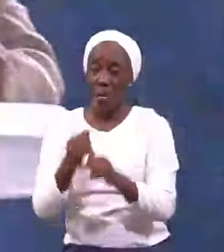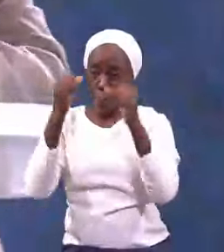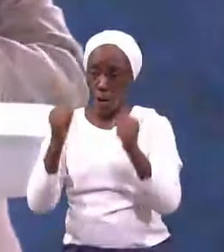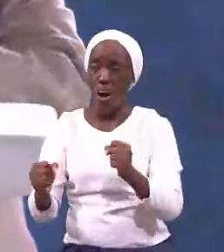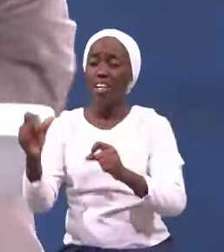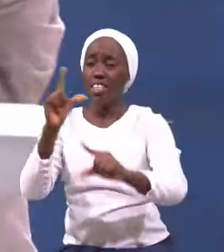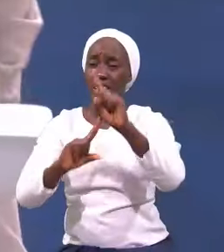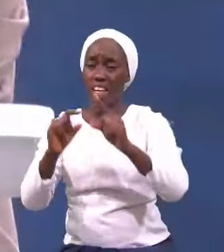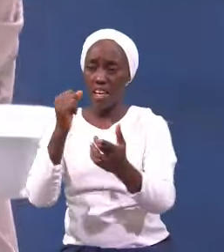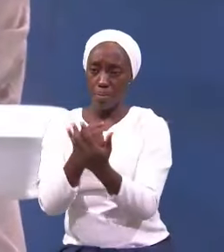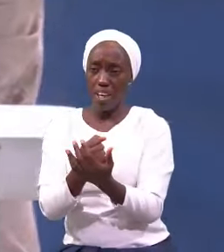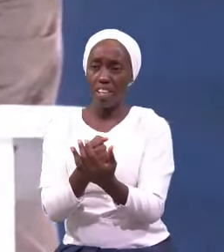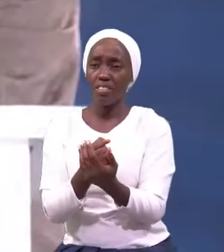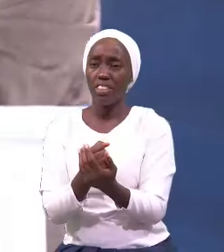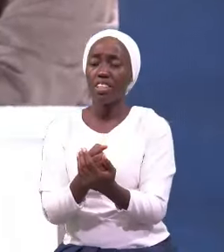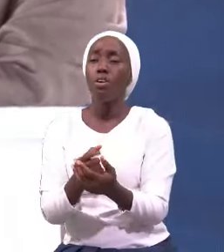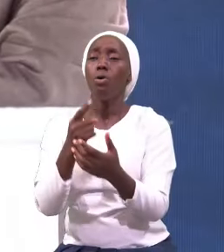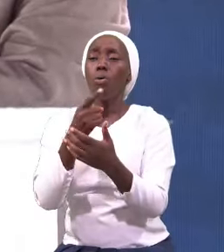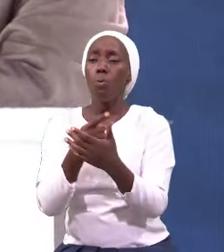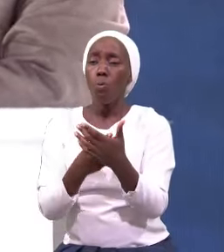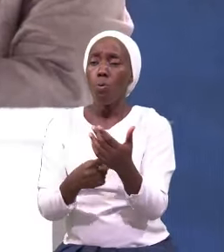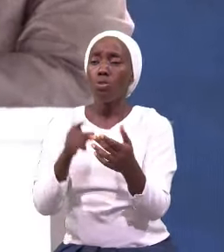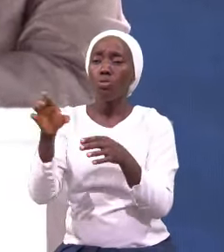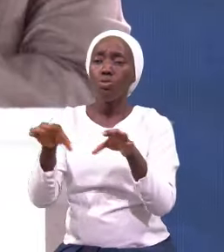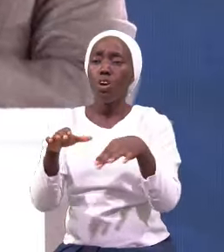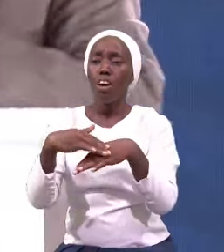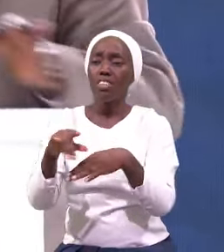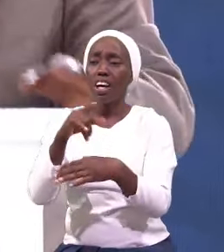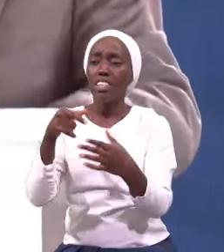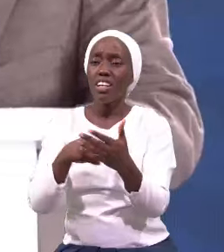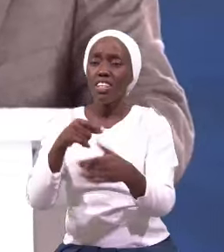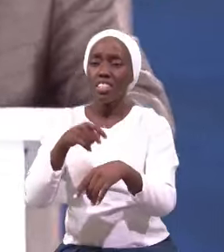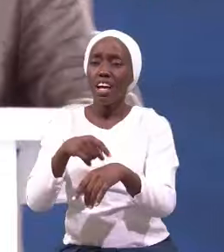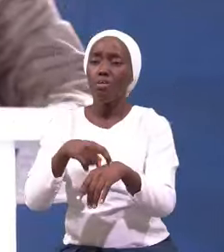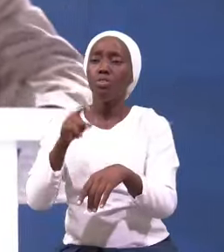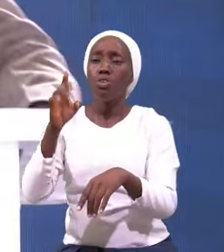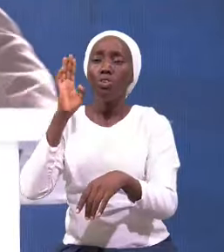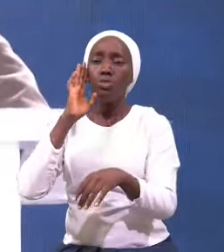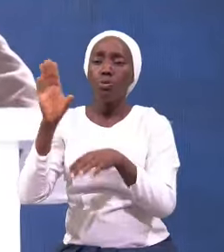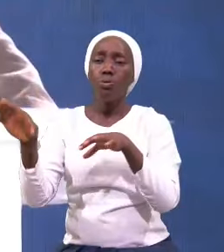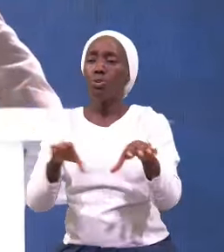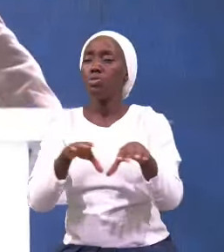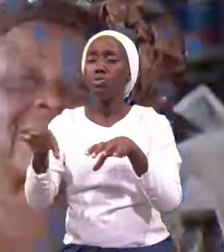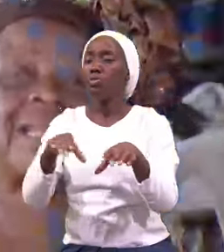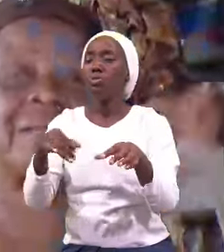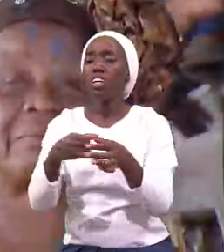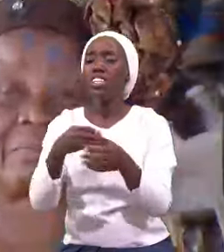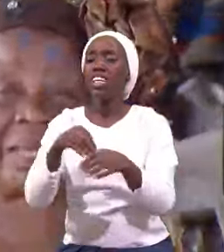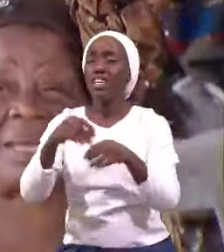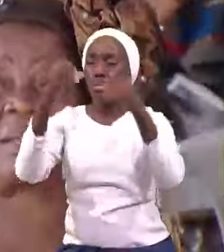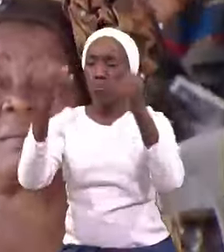And what you do after this session now, you will do in the power of the